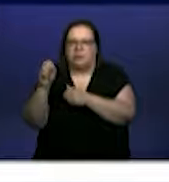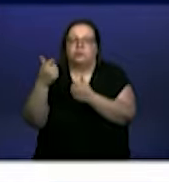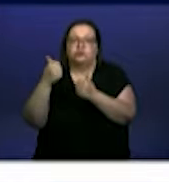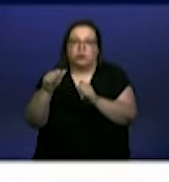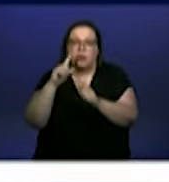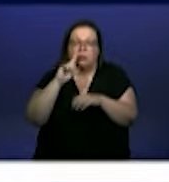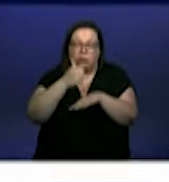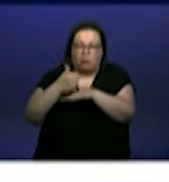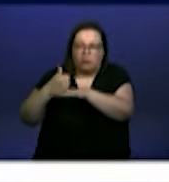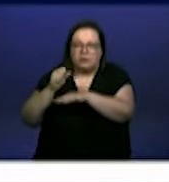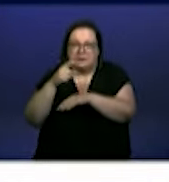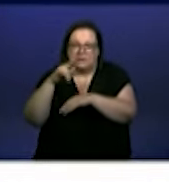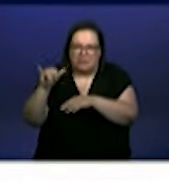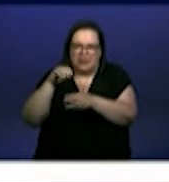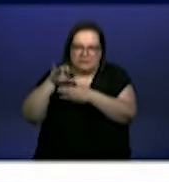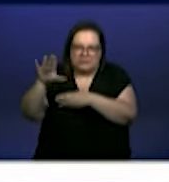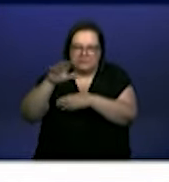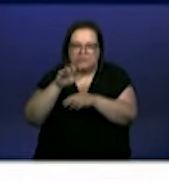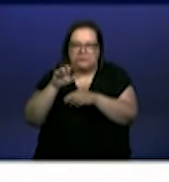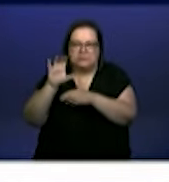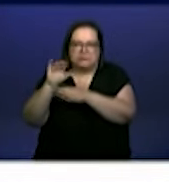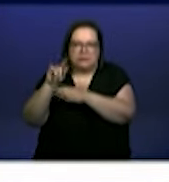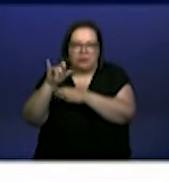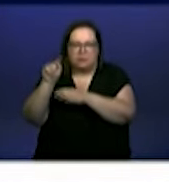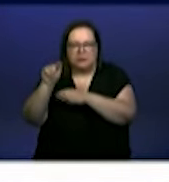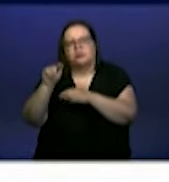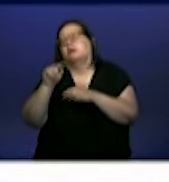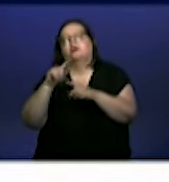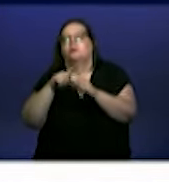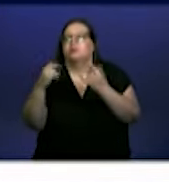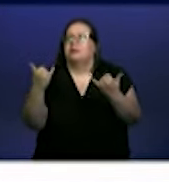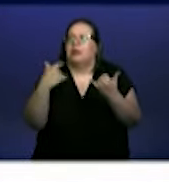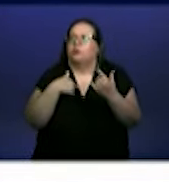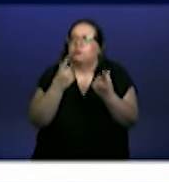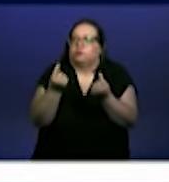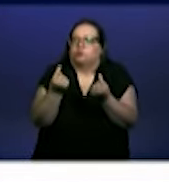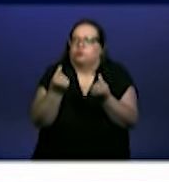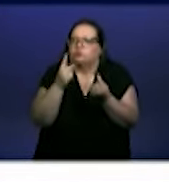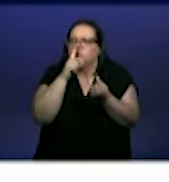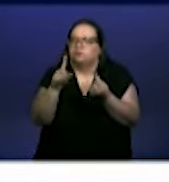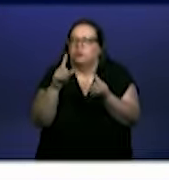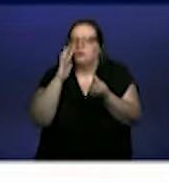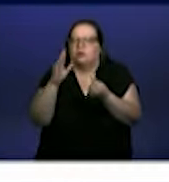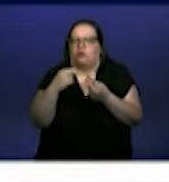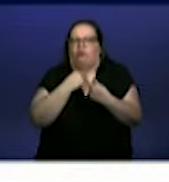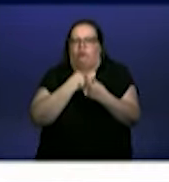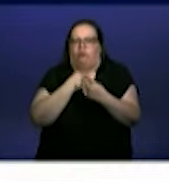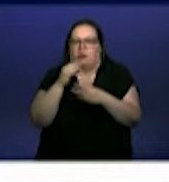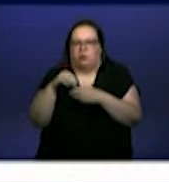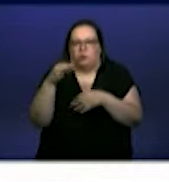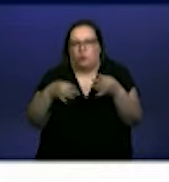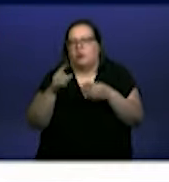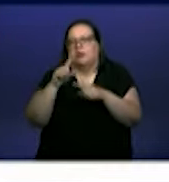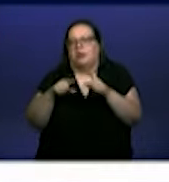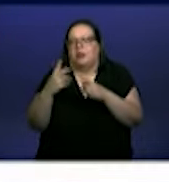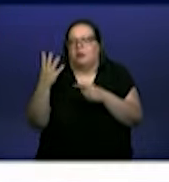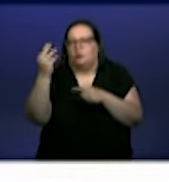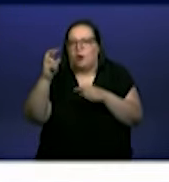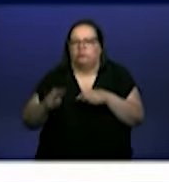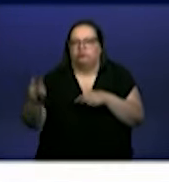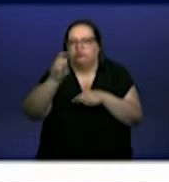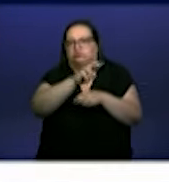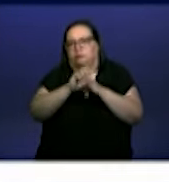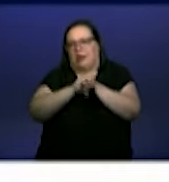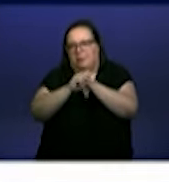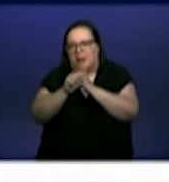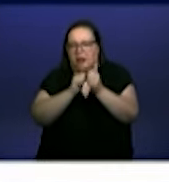essentially, in his cabinet. And then look what they're doing now. They're literally tying him up in court so that he can't campaign. And so I